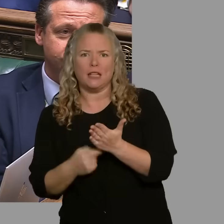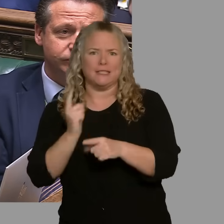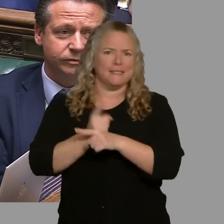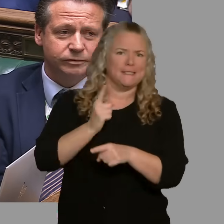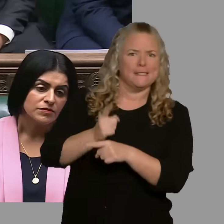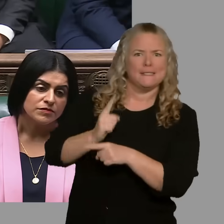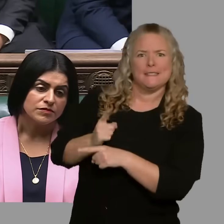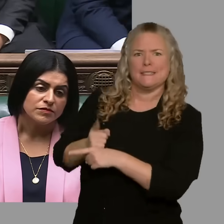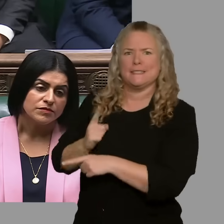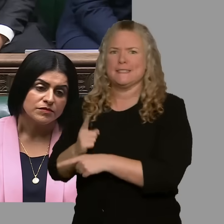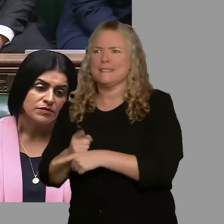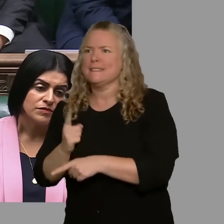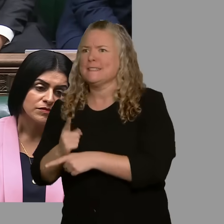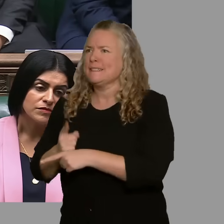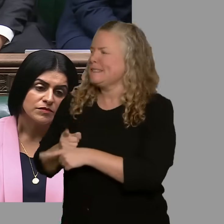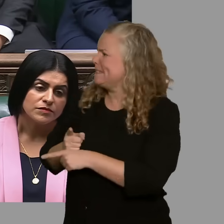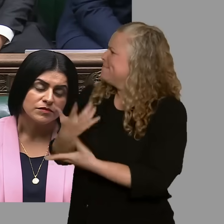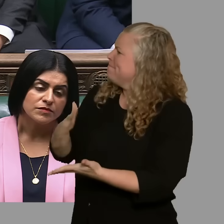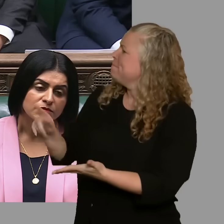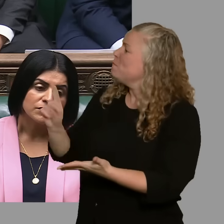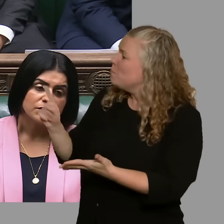importantly, unwise.